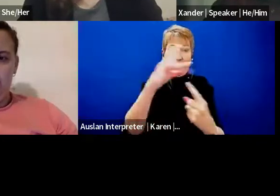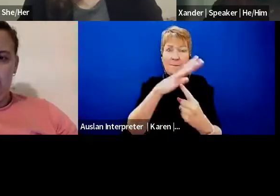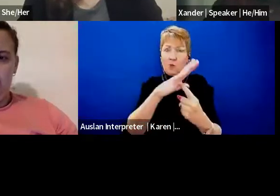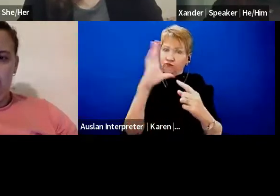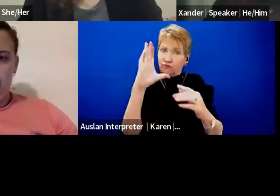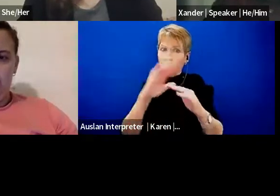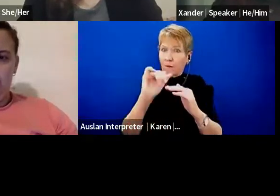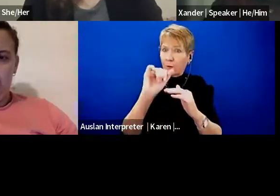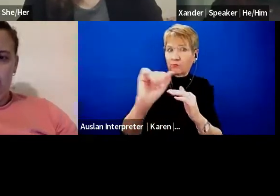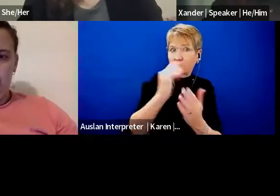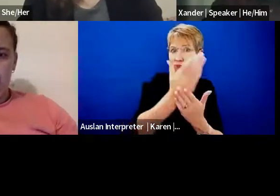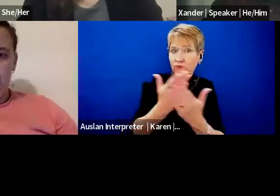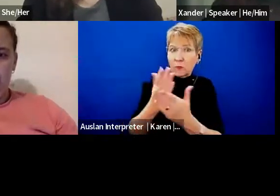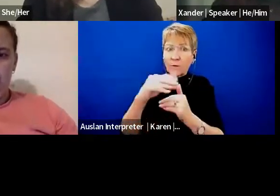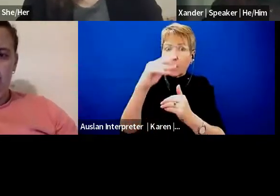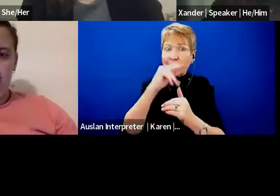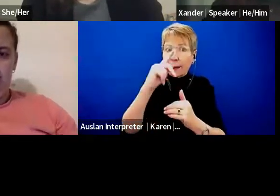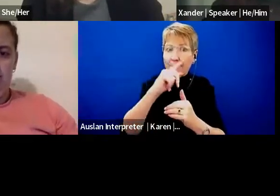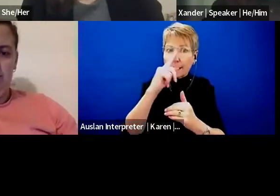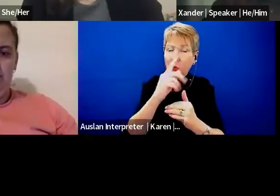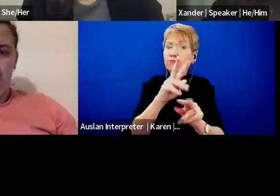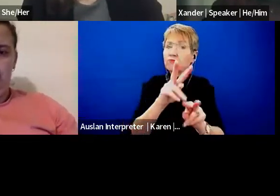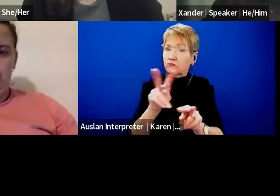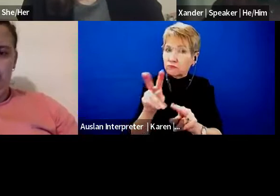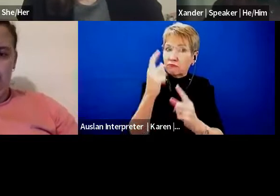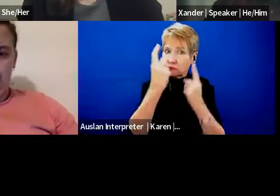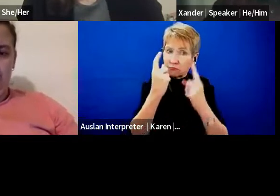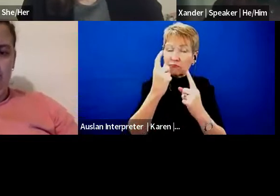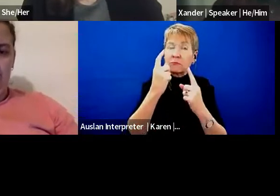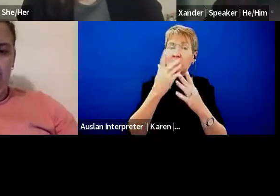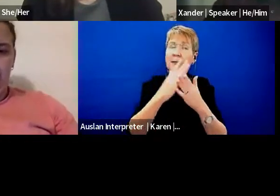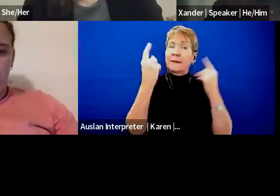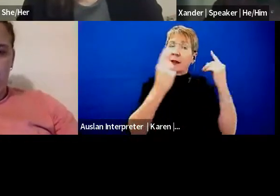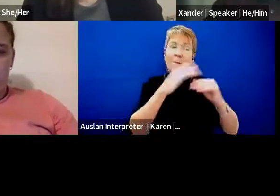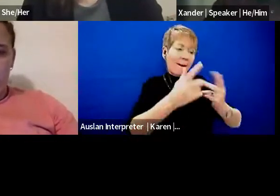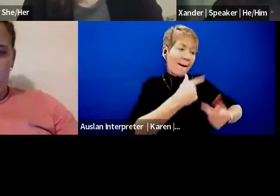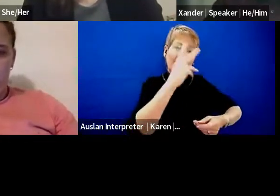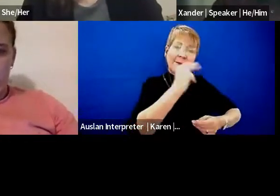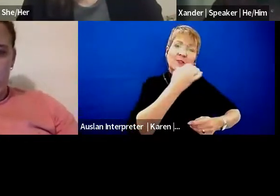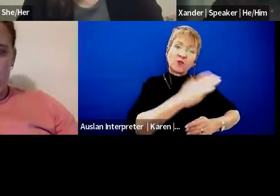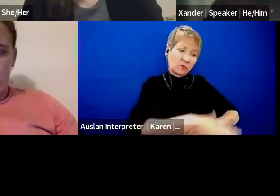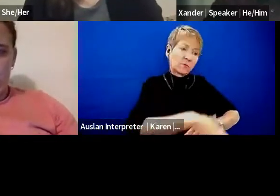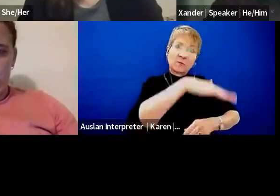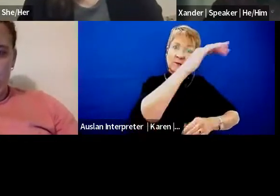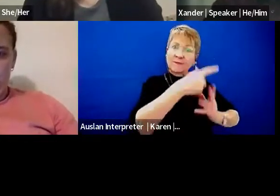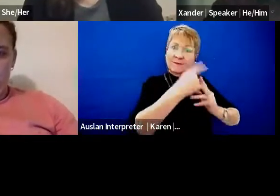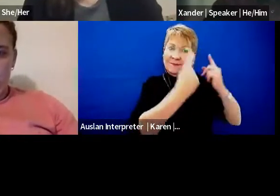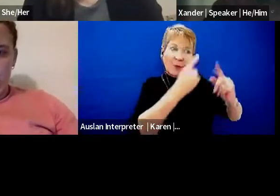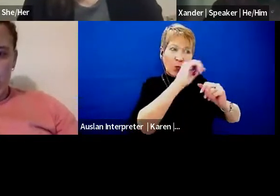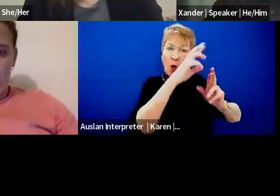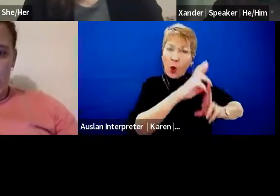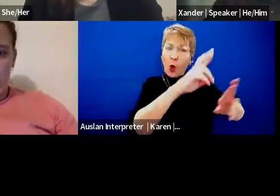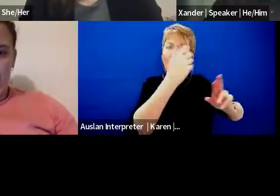and communities to have high expectations and aspirations for all children. We ask today that we are